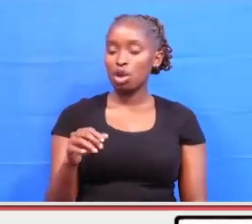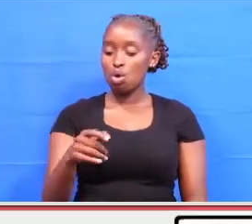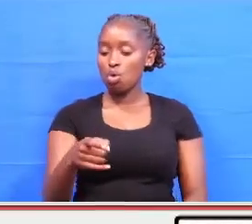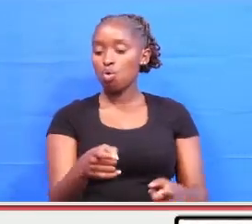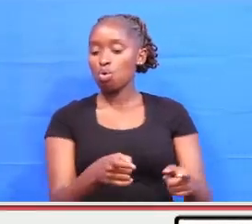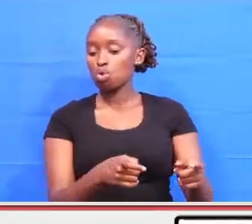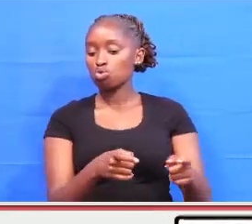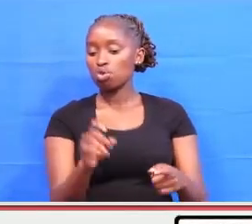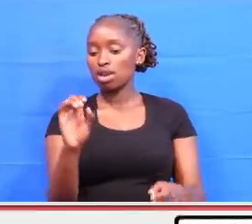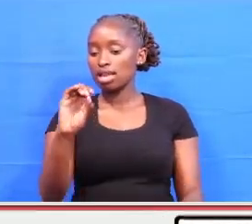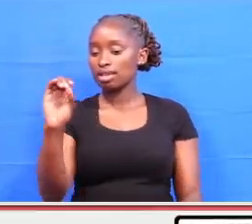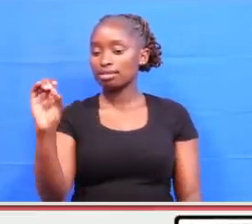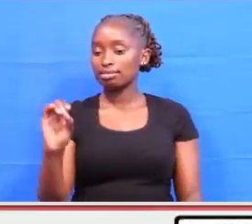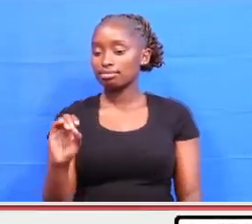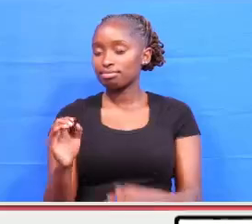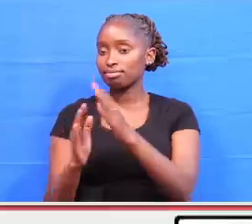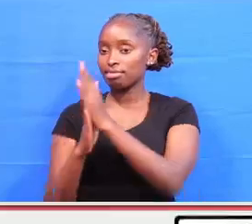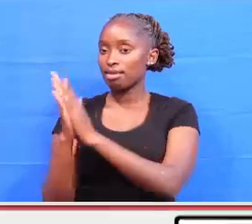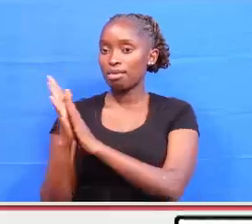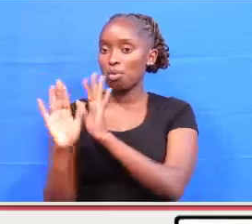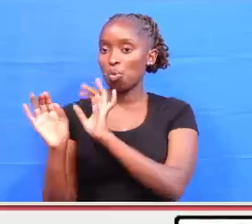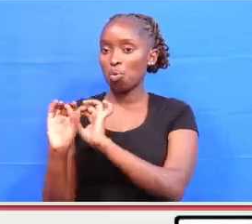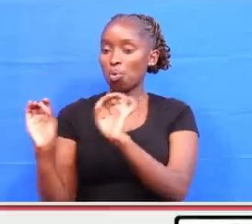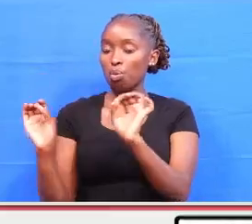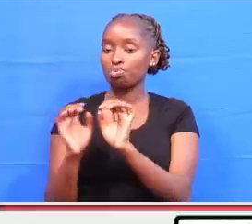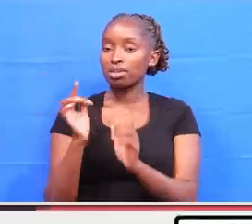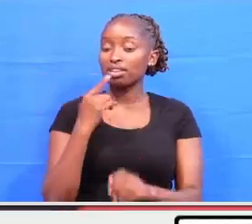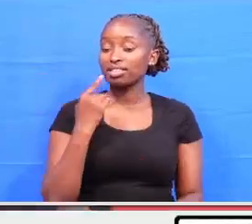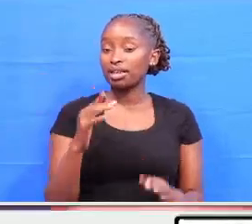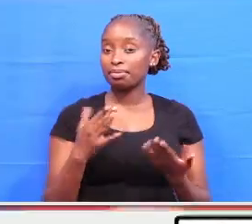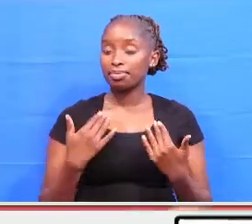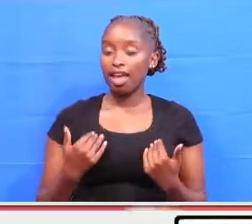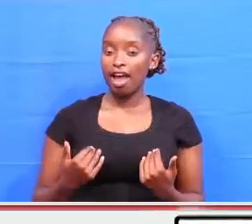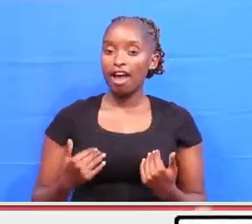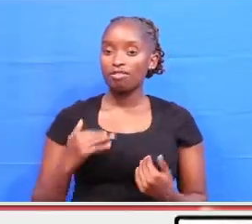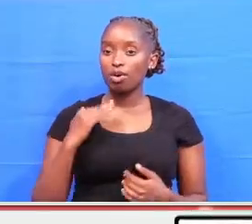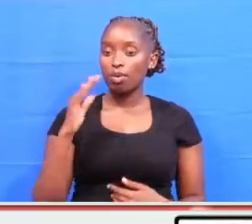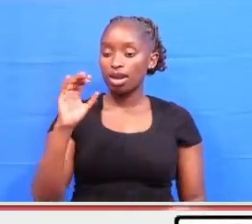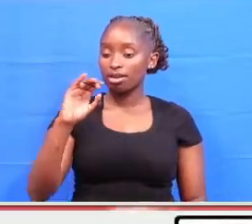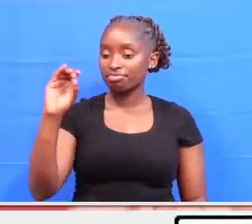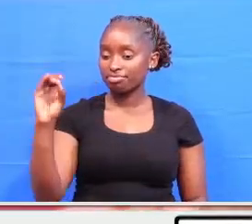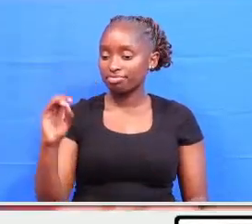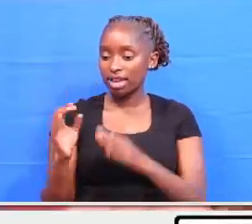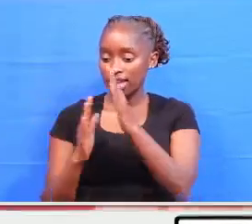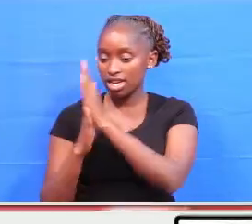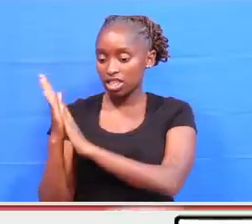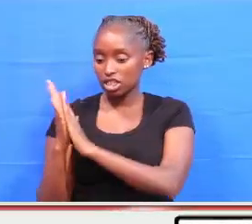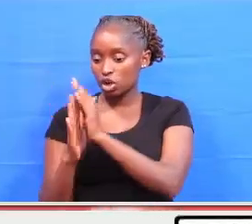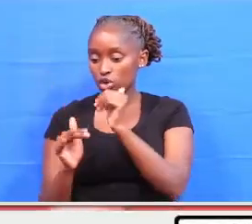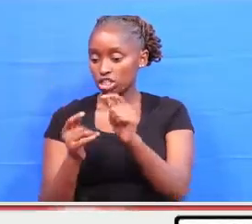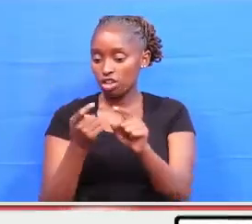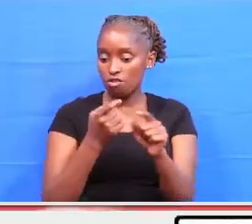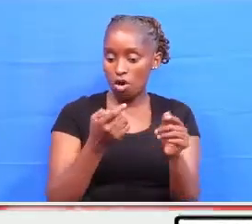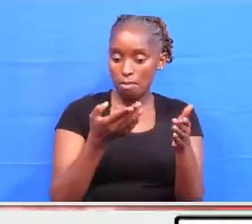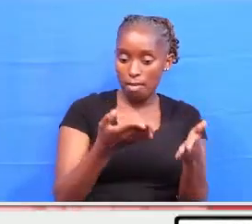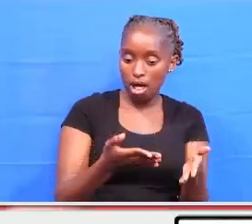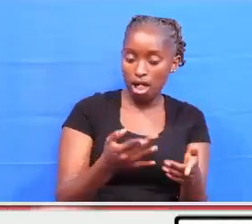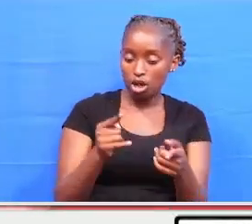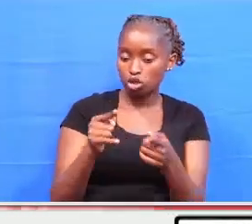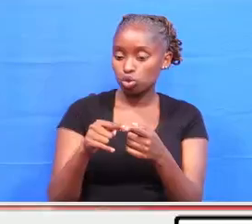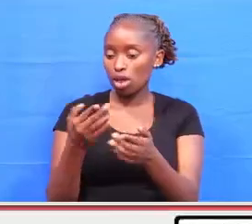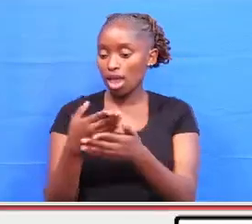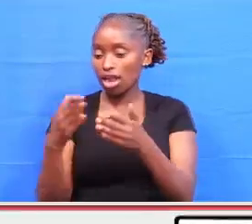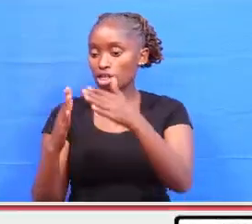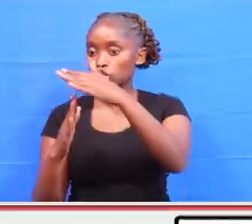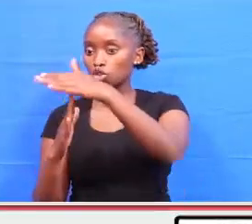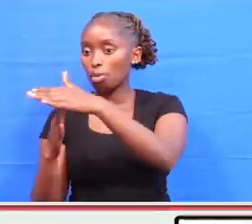the interest rates. Just say that, you know, we have interest rates that range from this to anything above this.